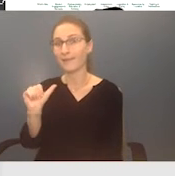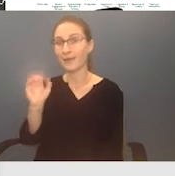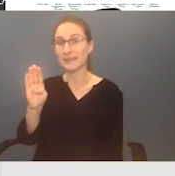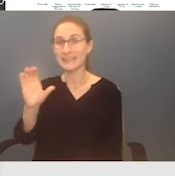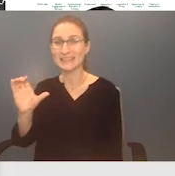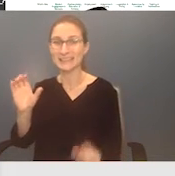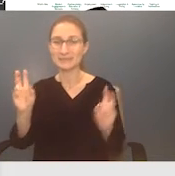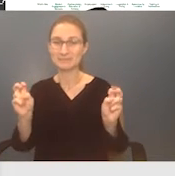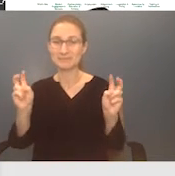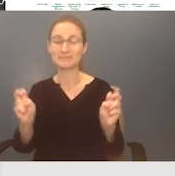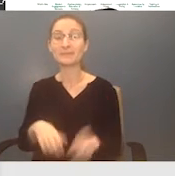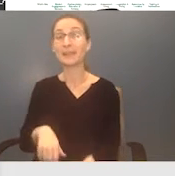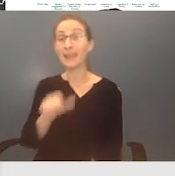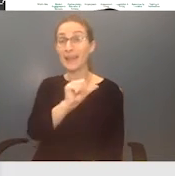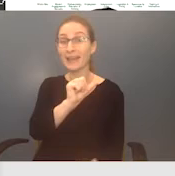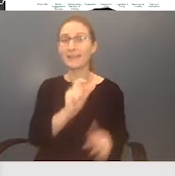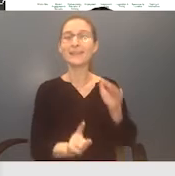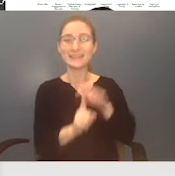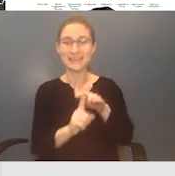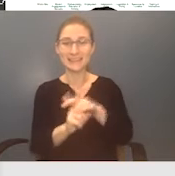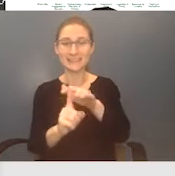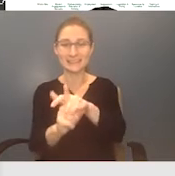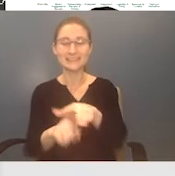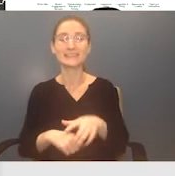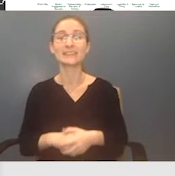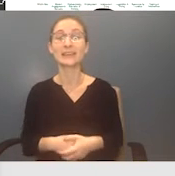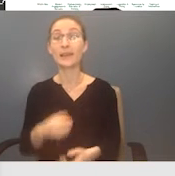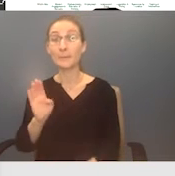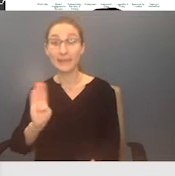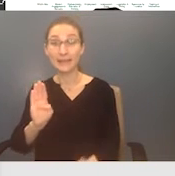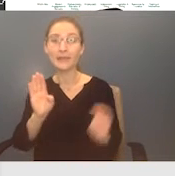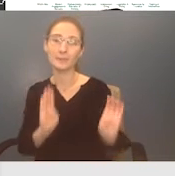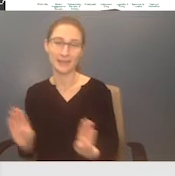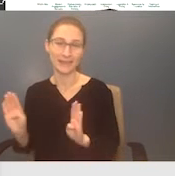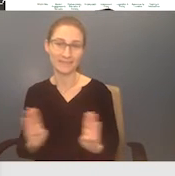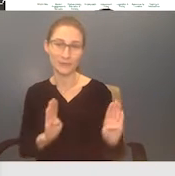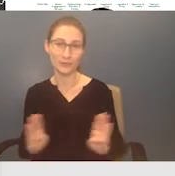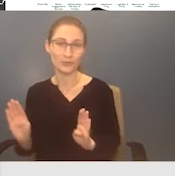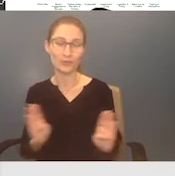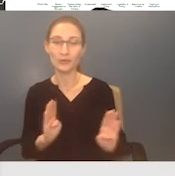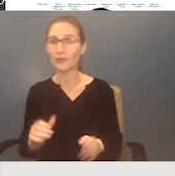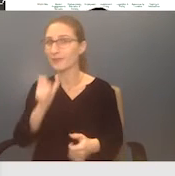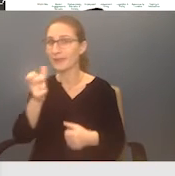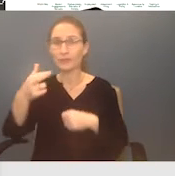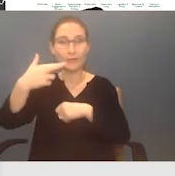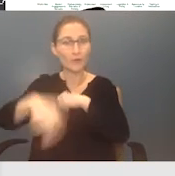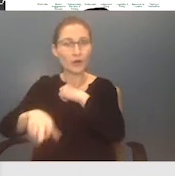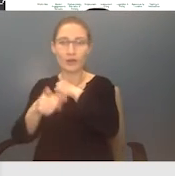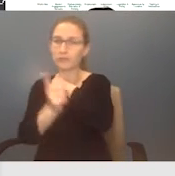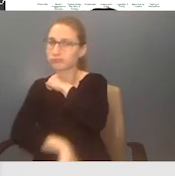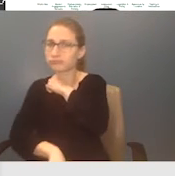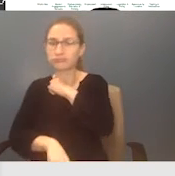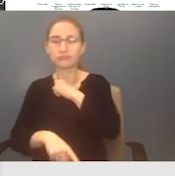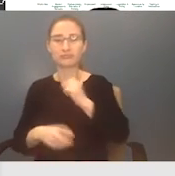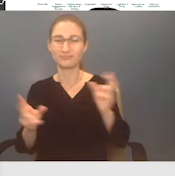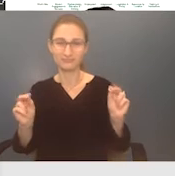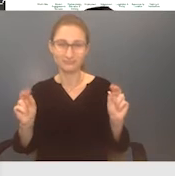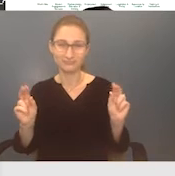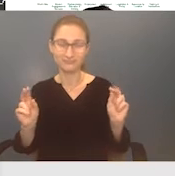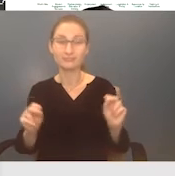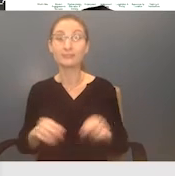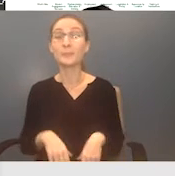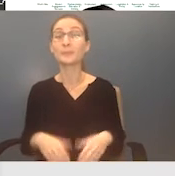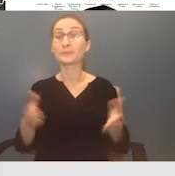attendance, that's A. So they have good behavior, they're not getting referred to the office, they know the expectations, they're doing